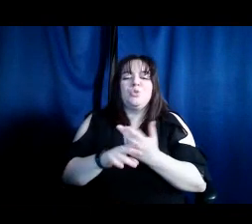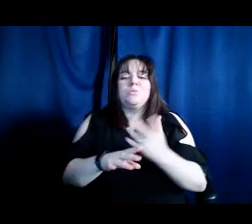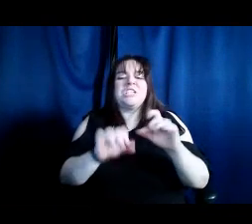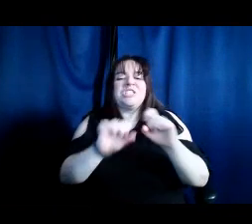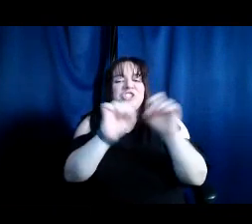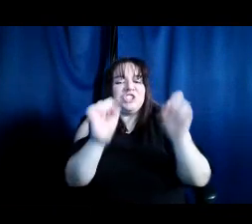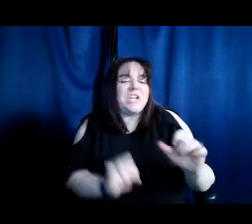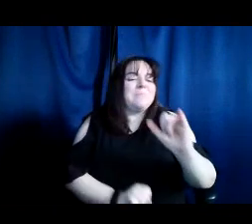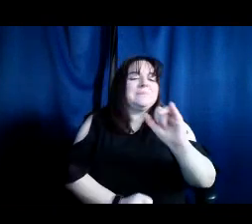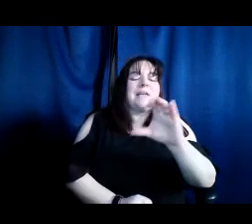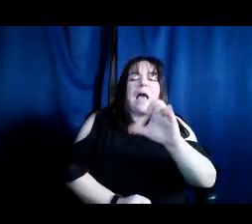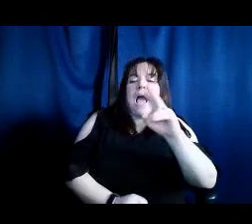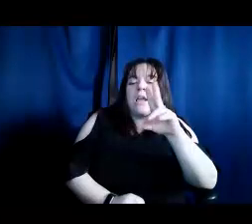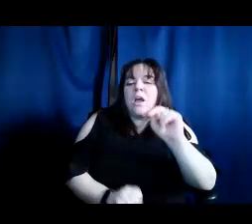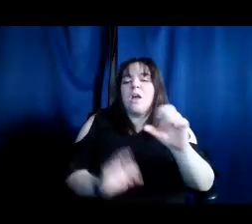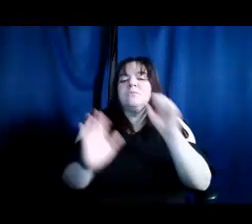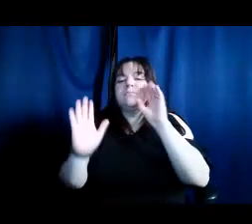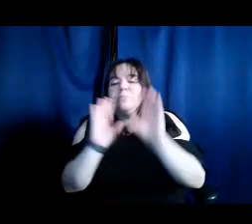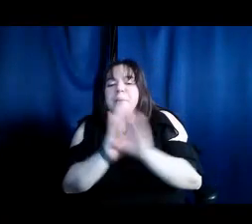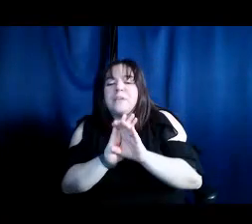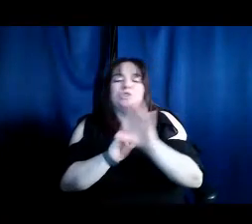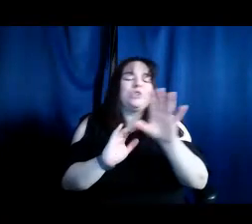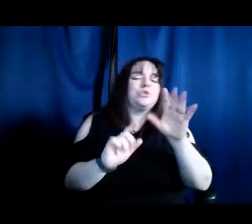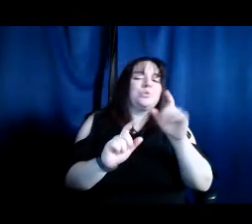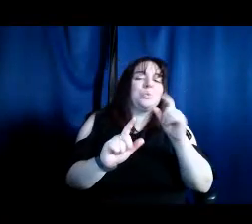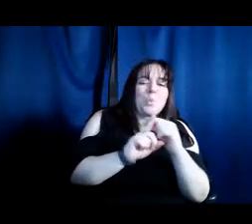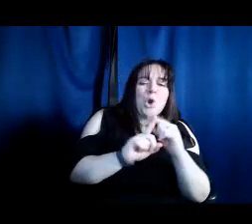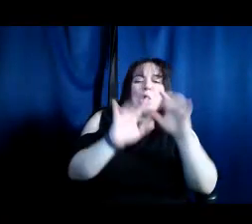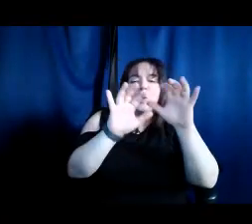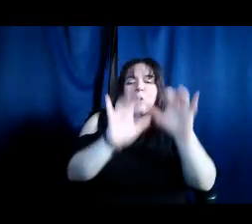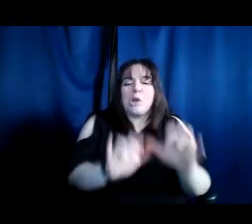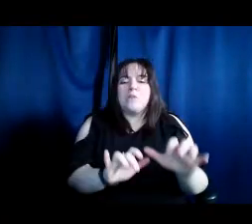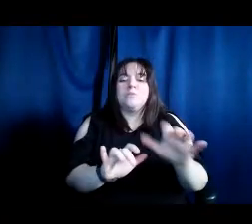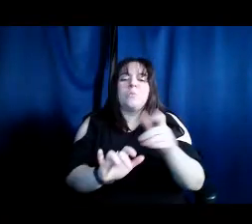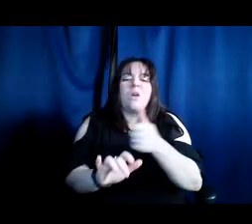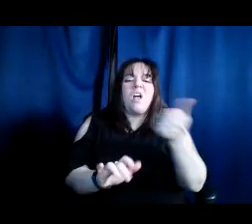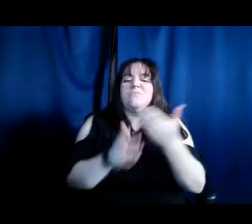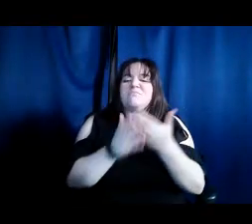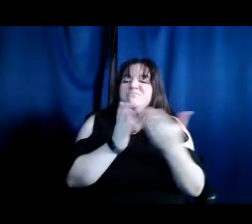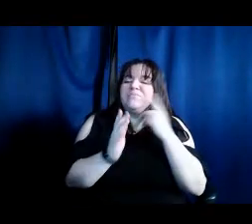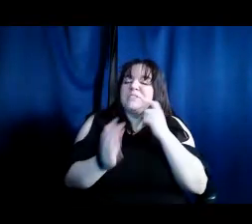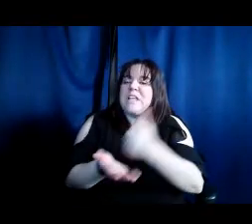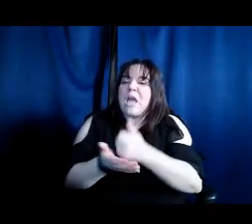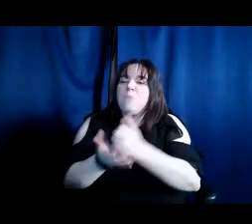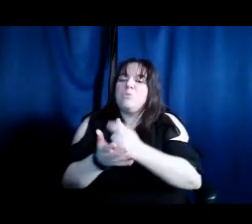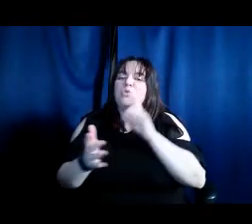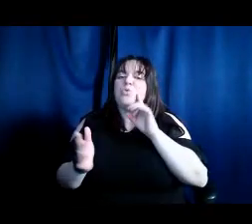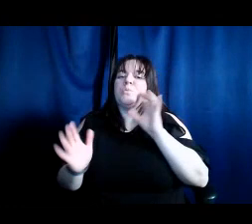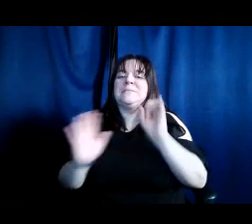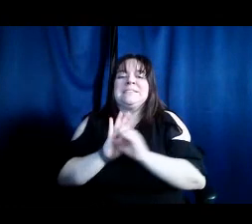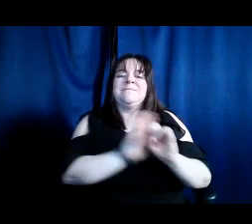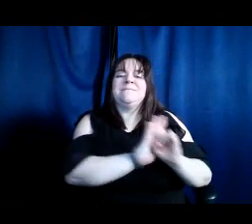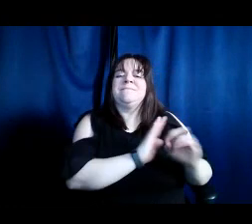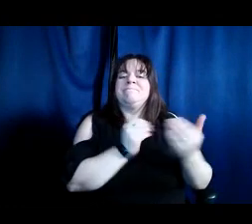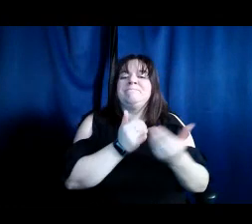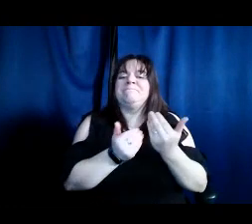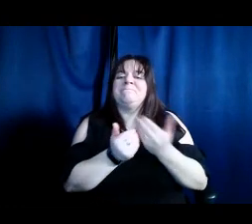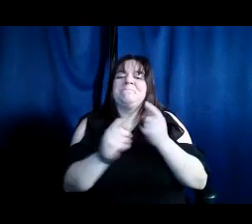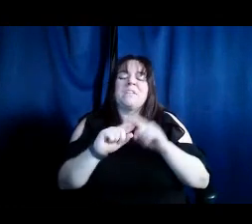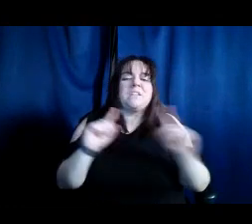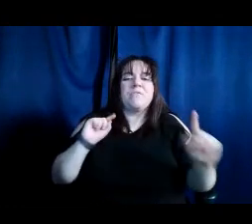information. And then make links, buttons, and placeholder text easily identifiable